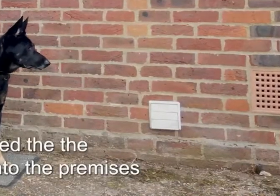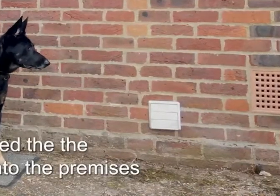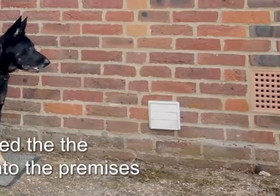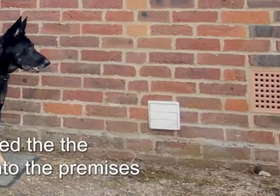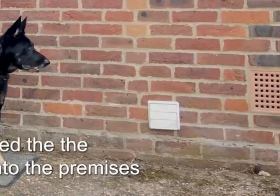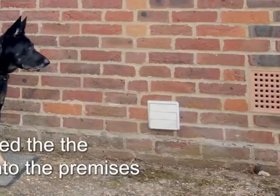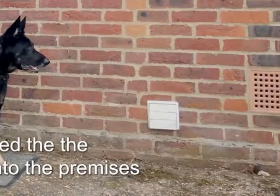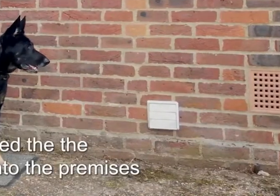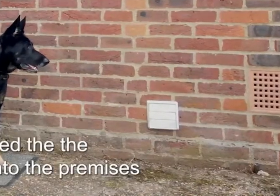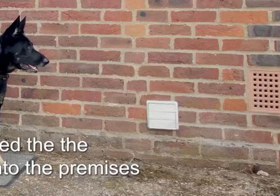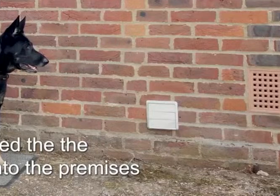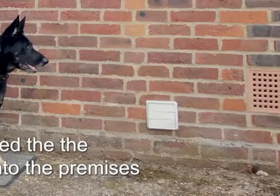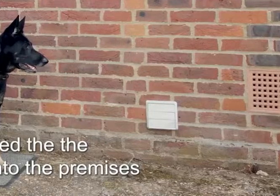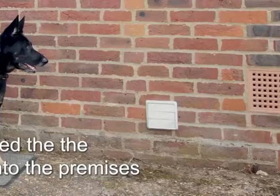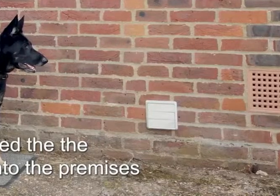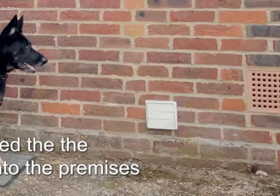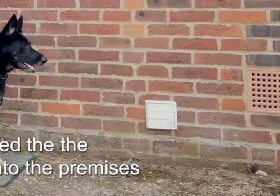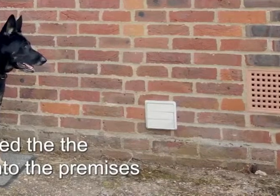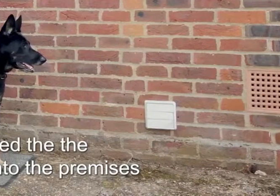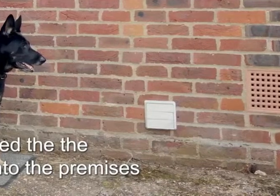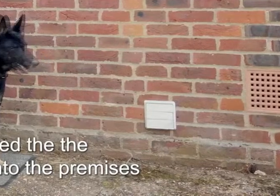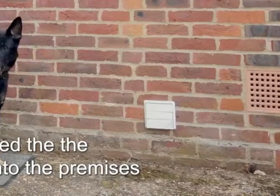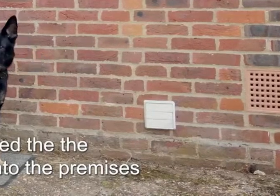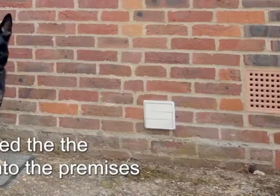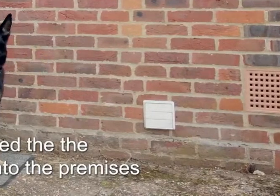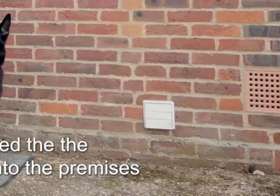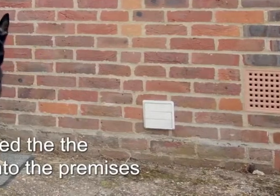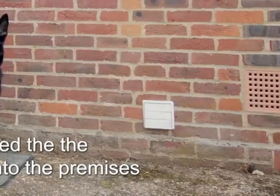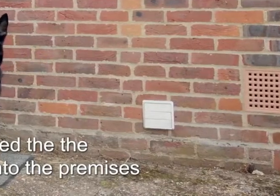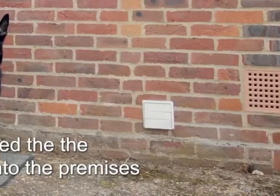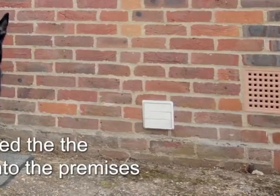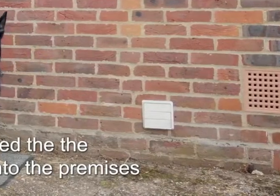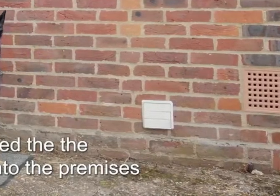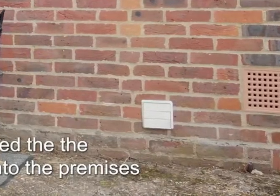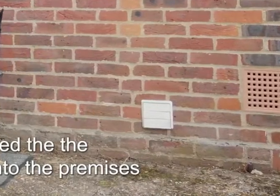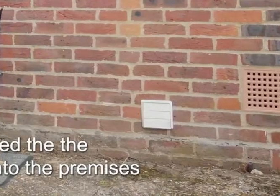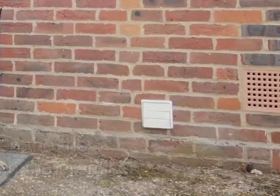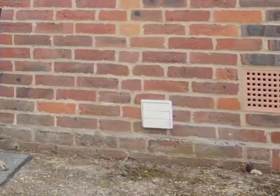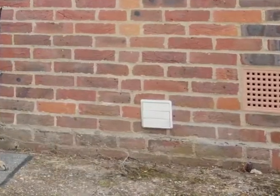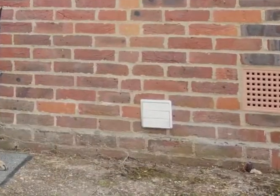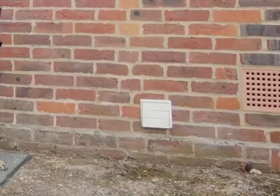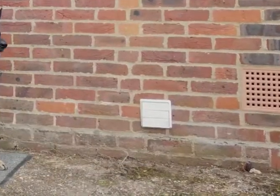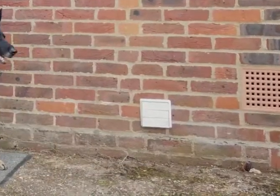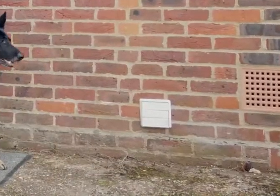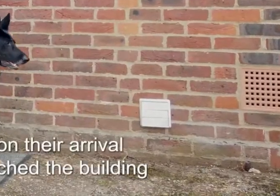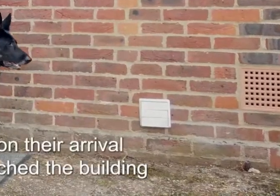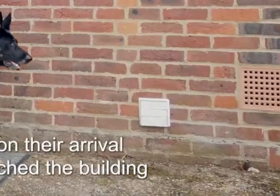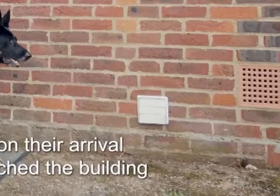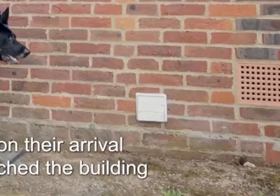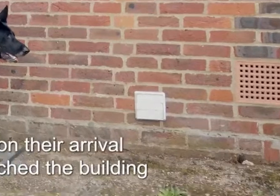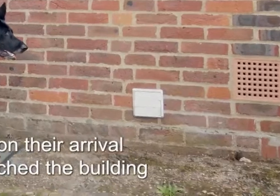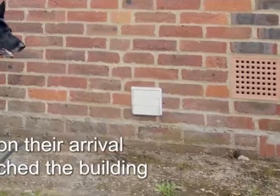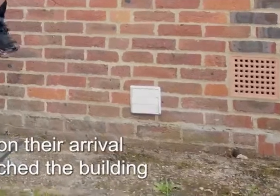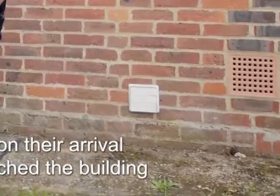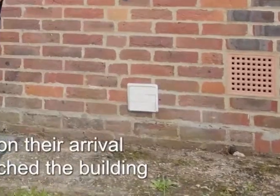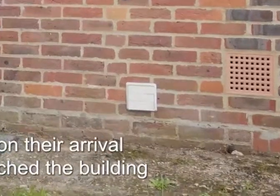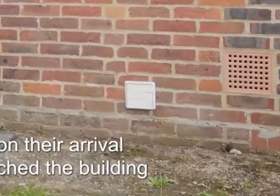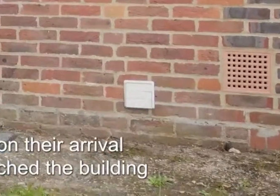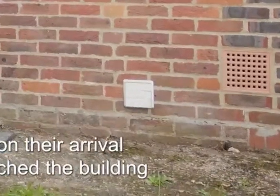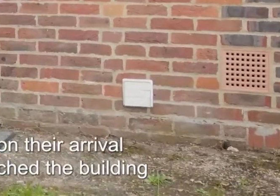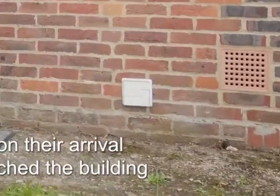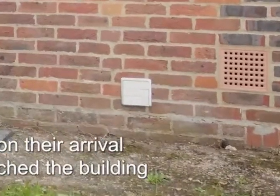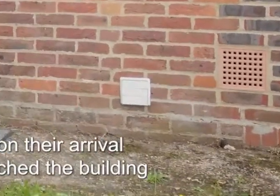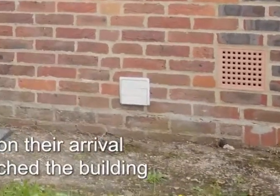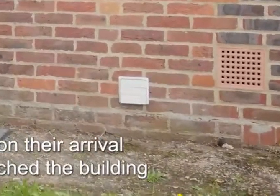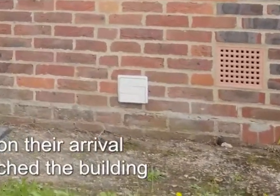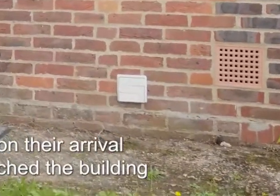The neighbours had disturbed the intruder and forced them back into the premises. Response officers were called.